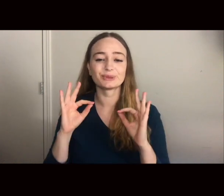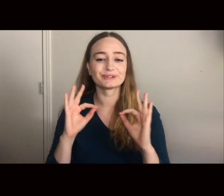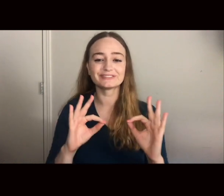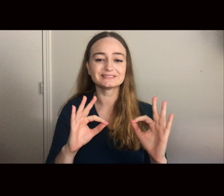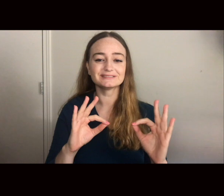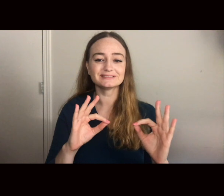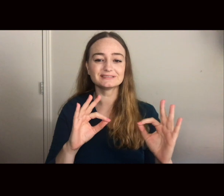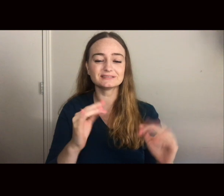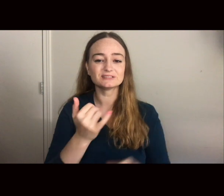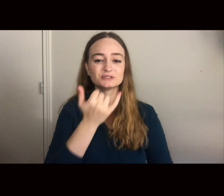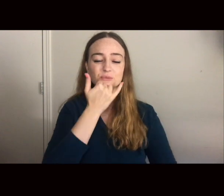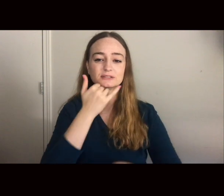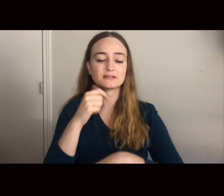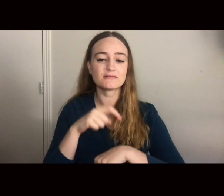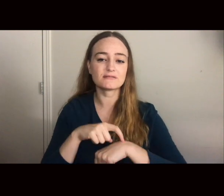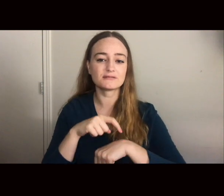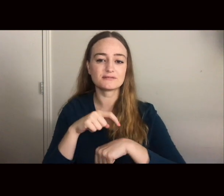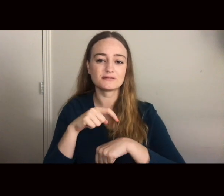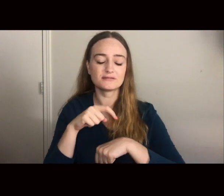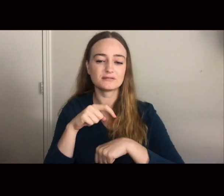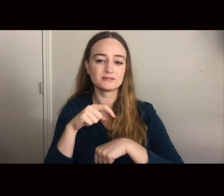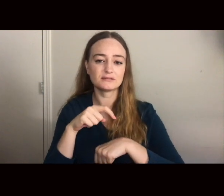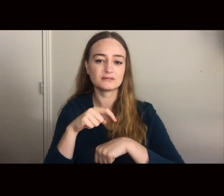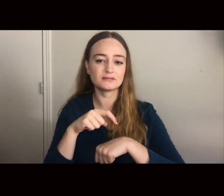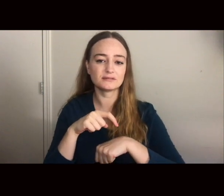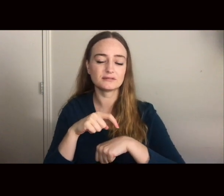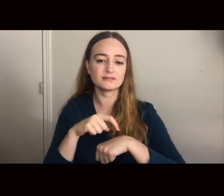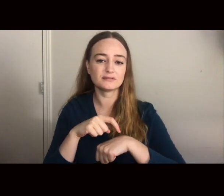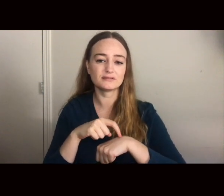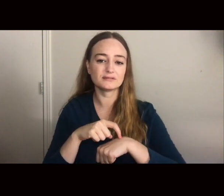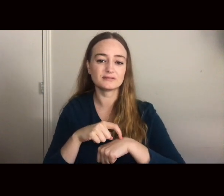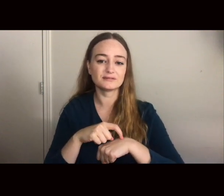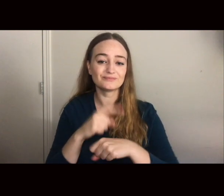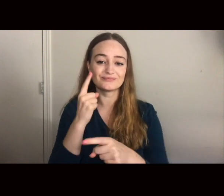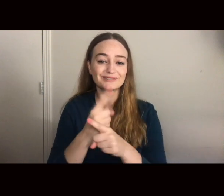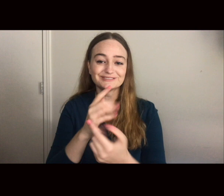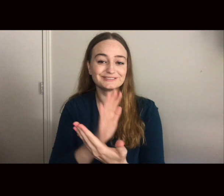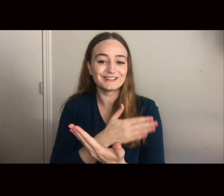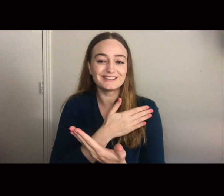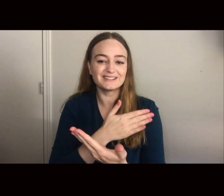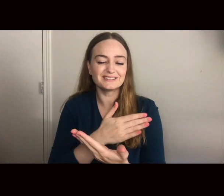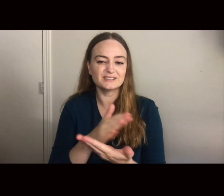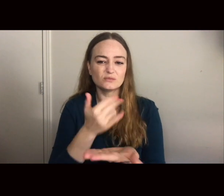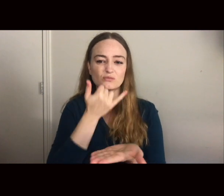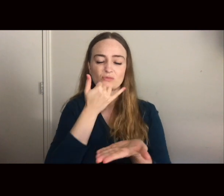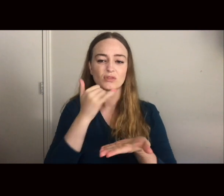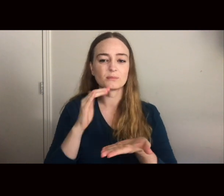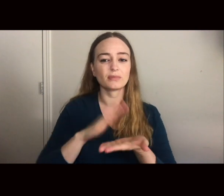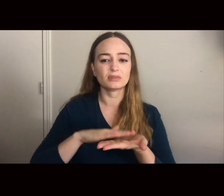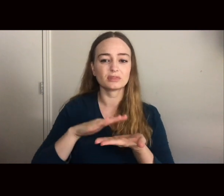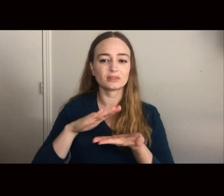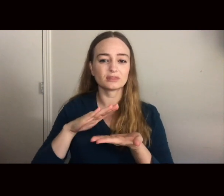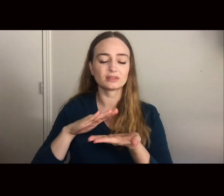climb. place at the Right place at the wrong time. We're in the right song with